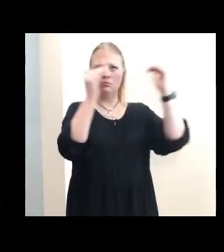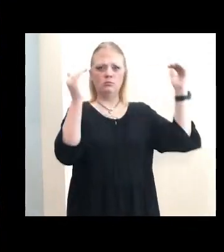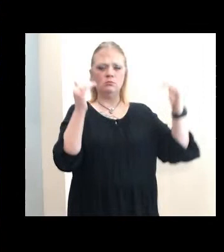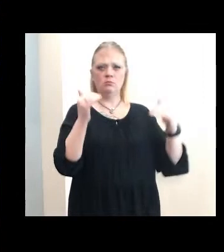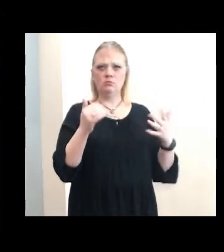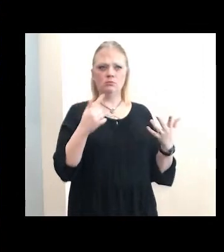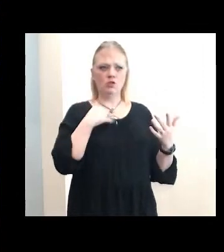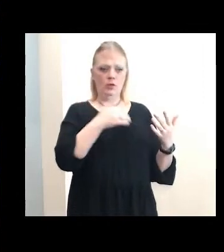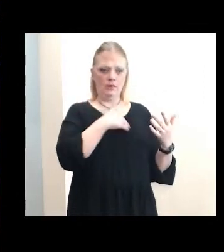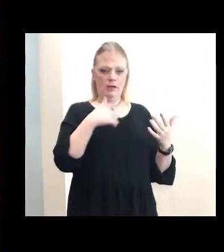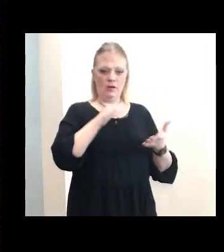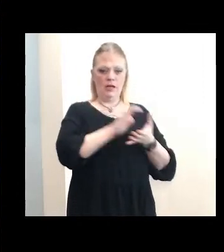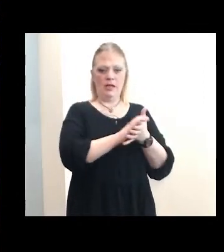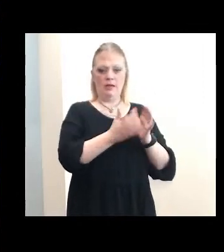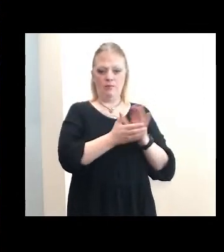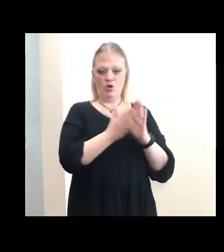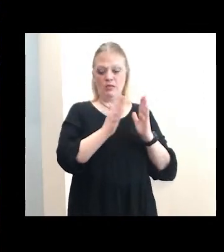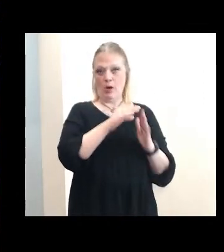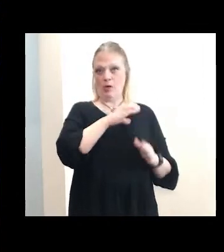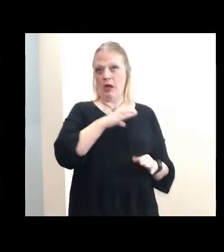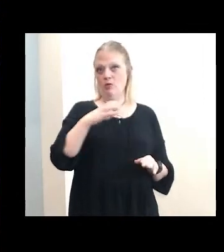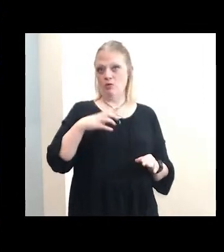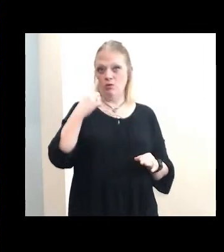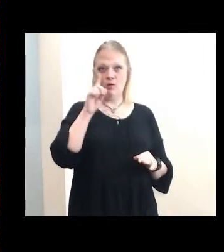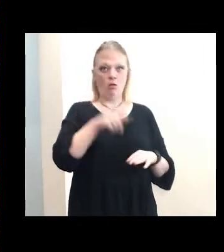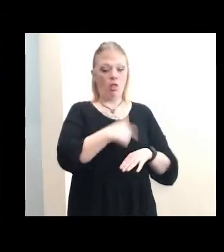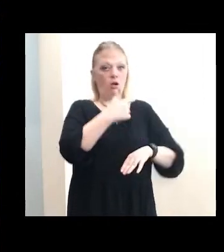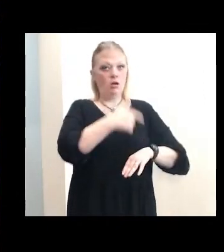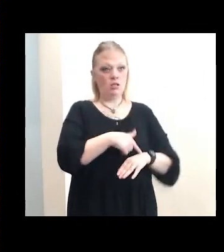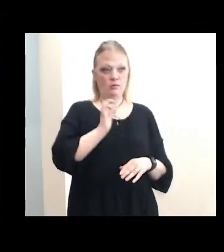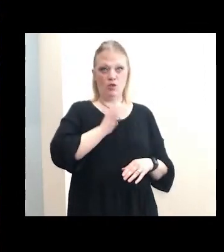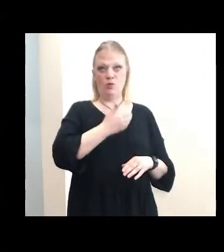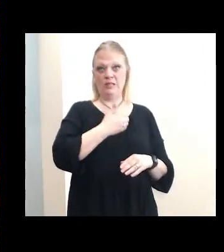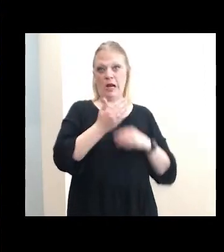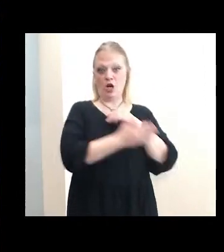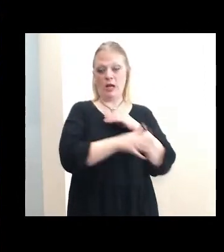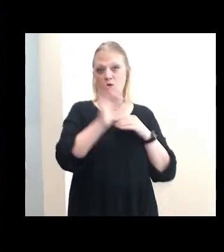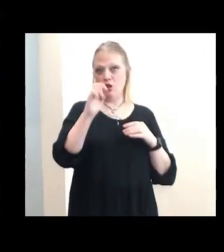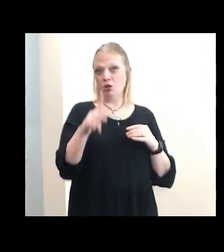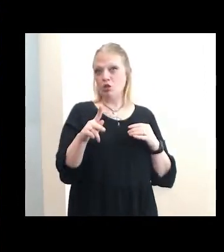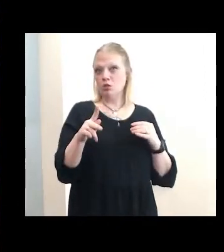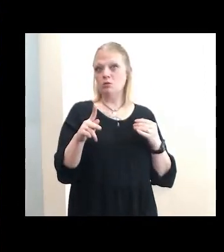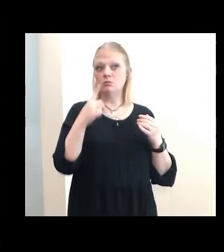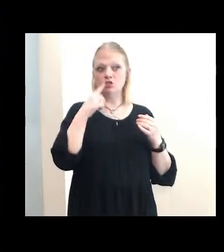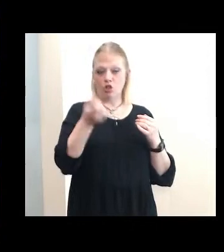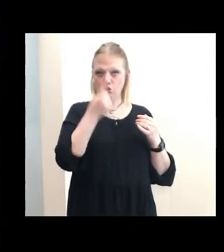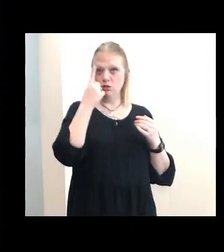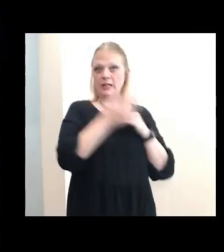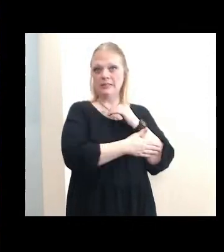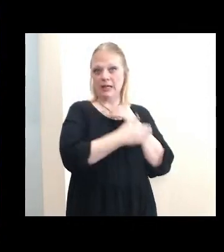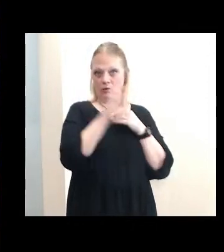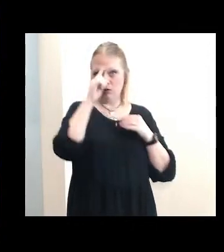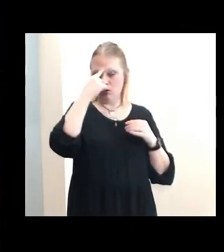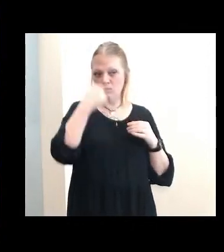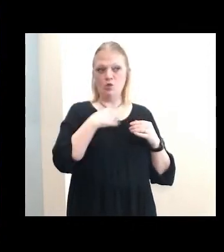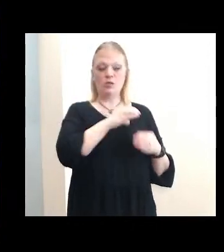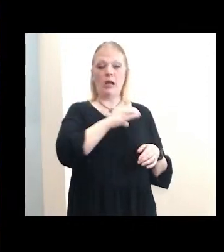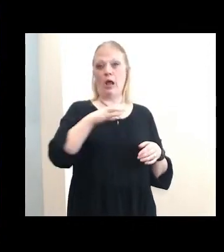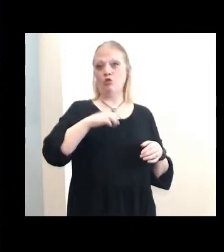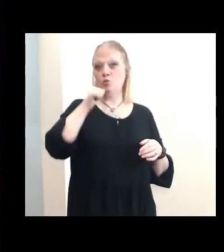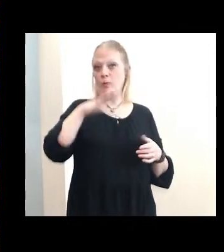She was a member of the Hamburg Town Council for quite some time. She was our county clerk. She understands county government. She was a